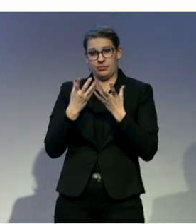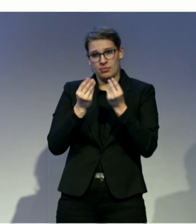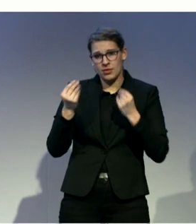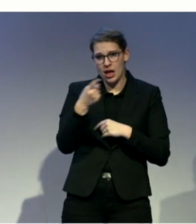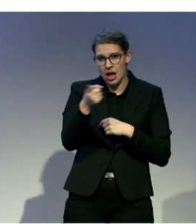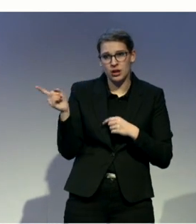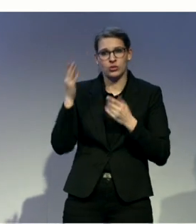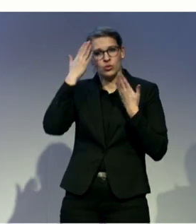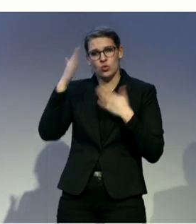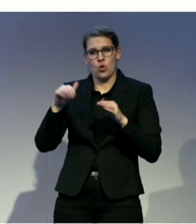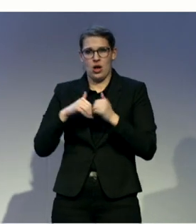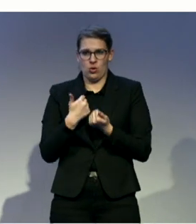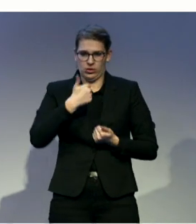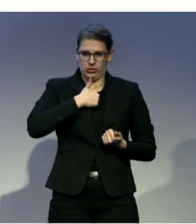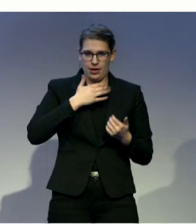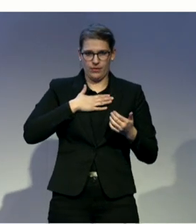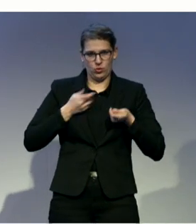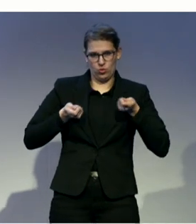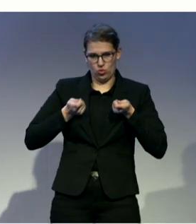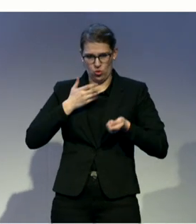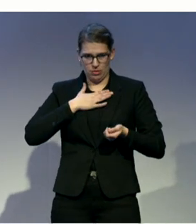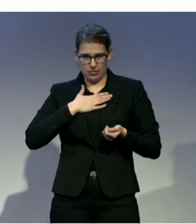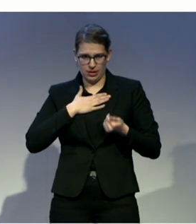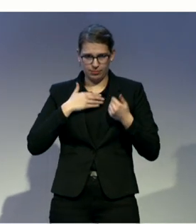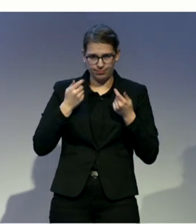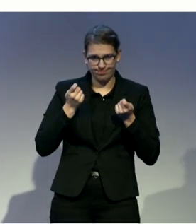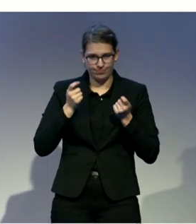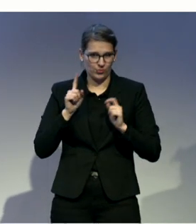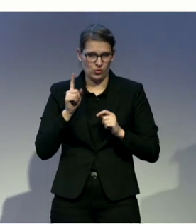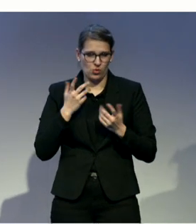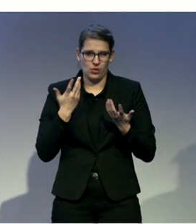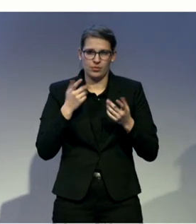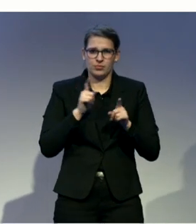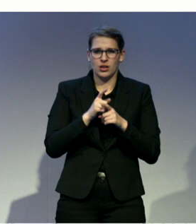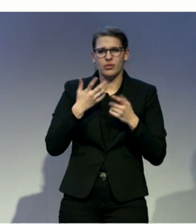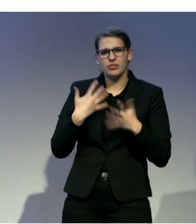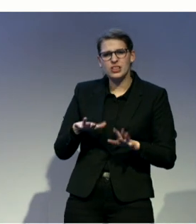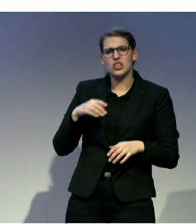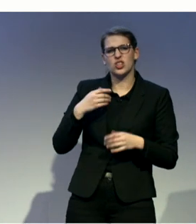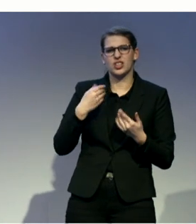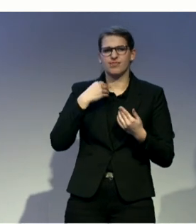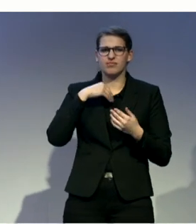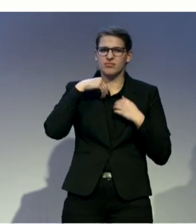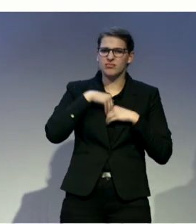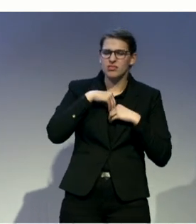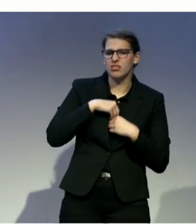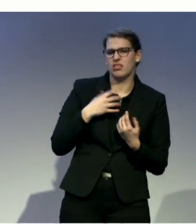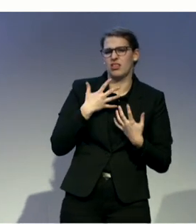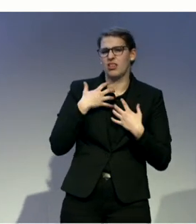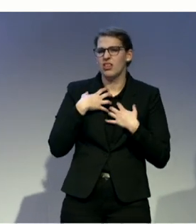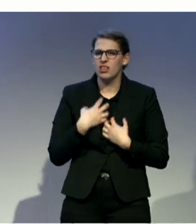Some of them had very cruel, very sadistic superego. And now we help them to soften, to love each other, to